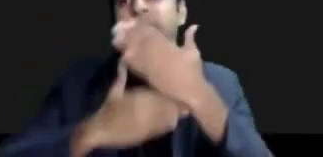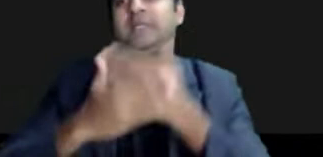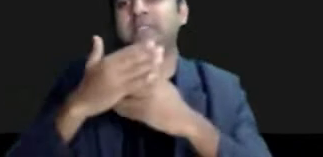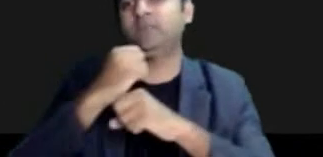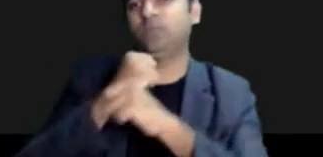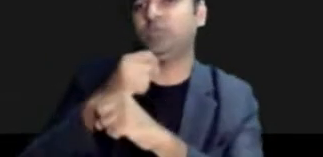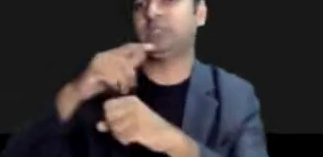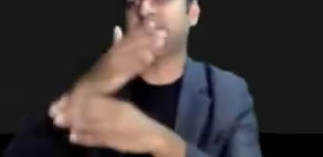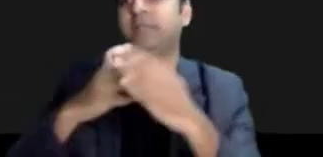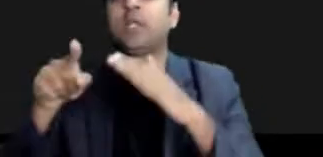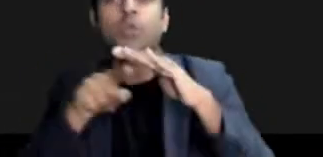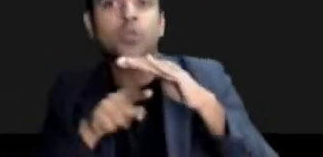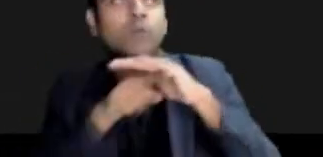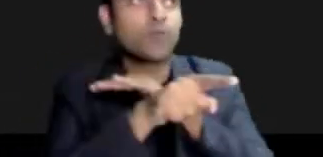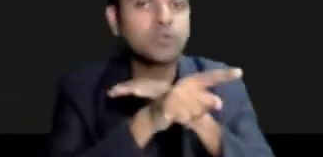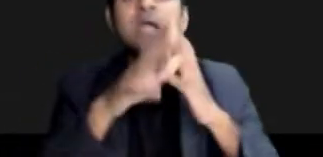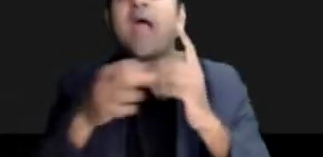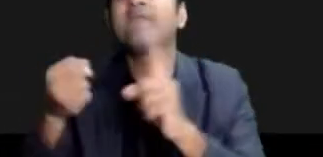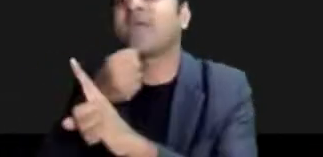answer session at the end of